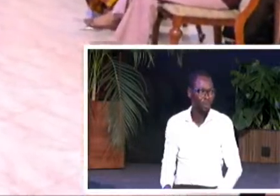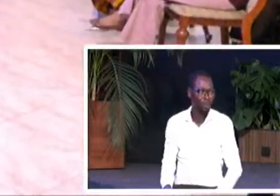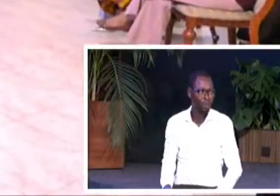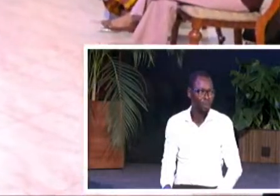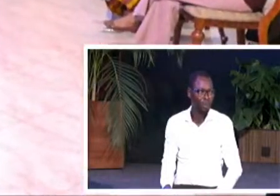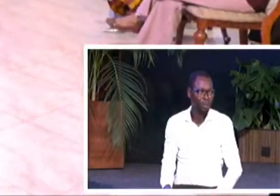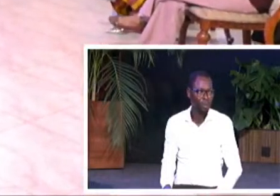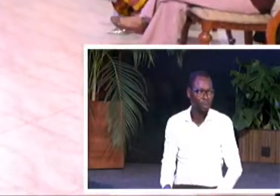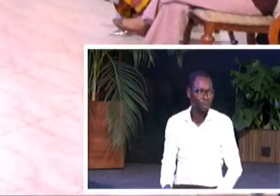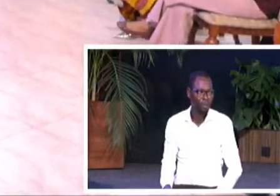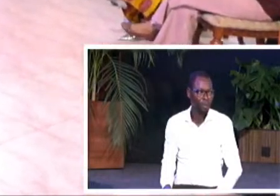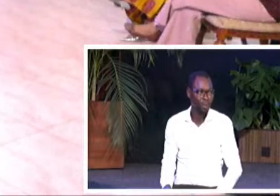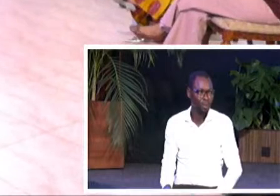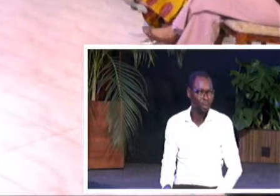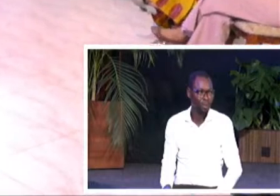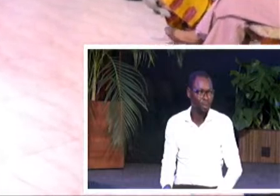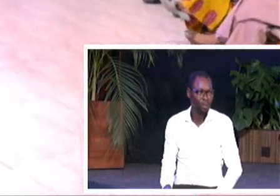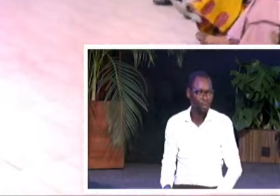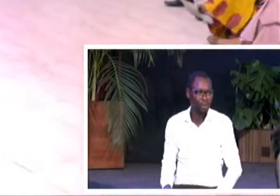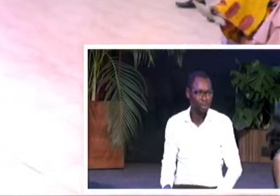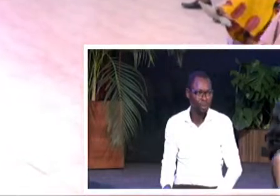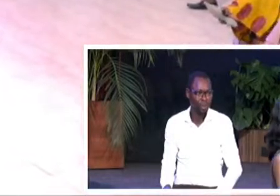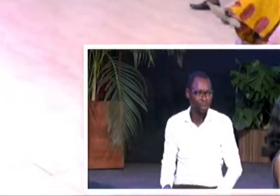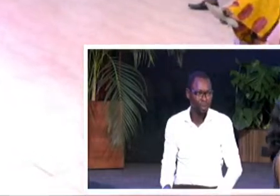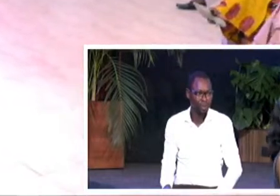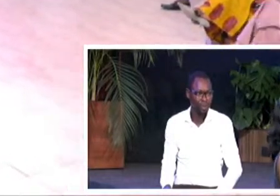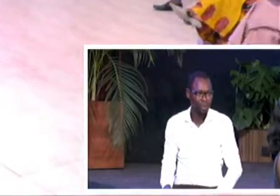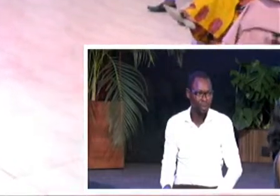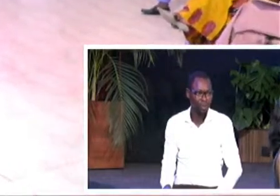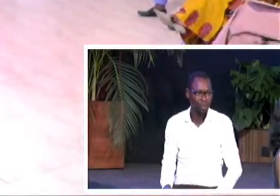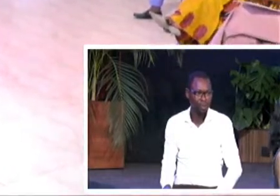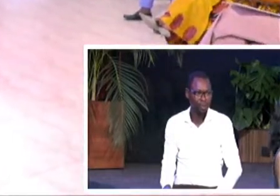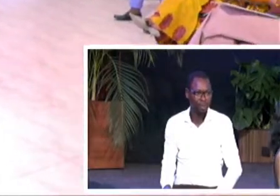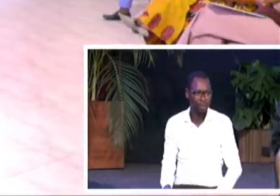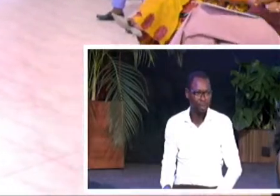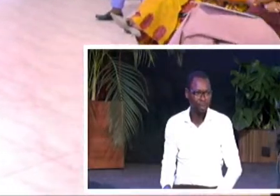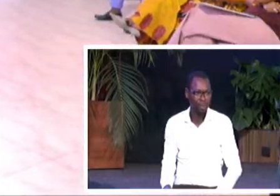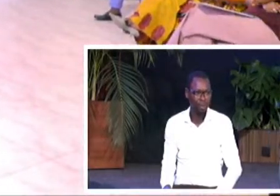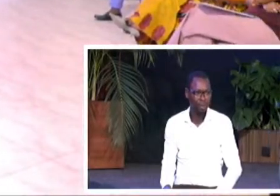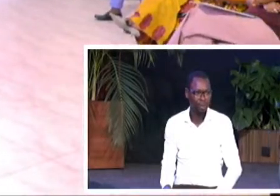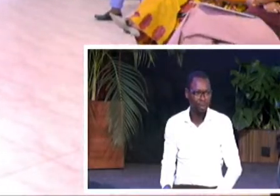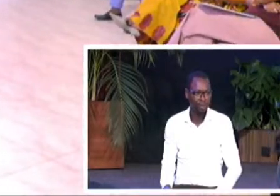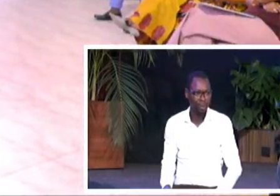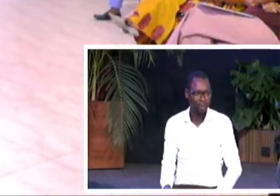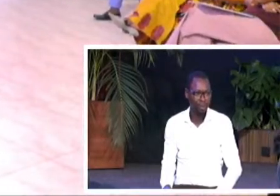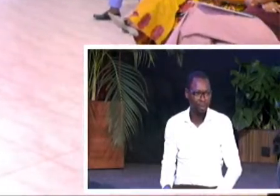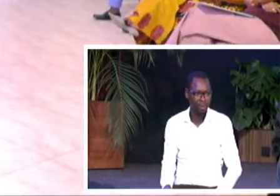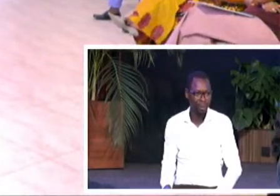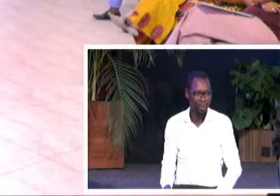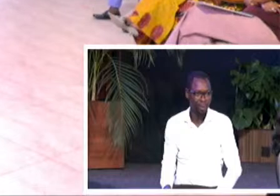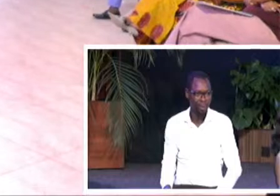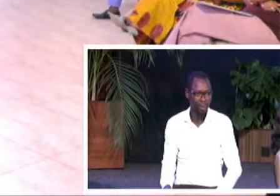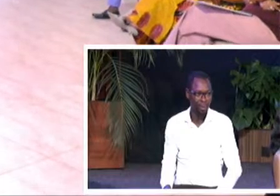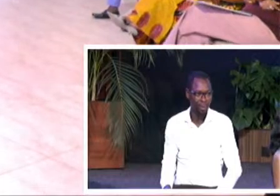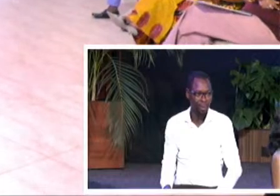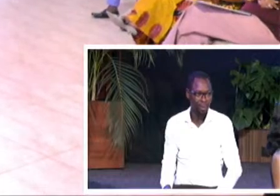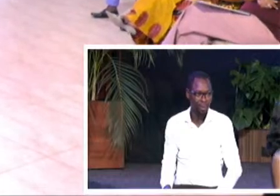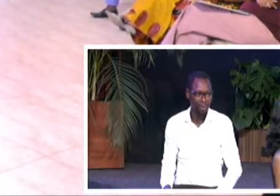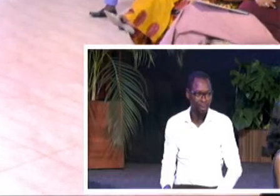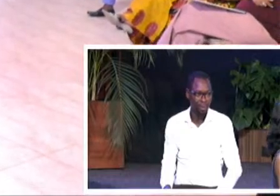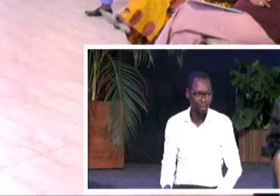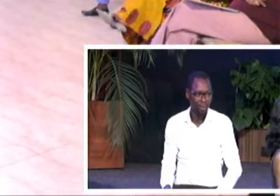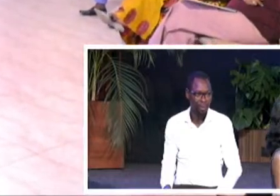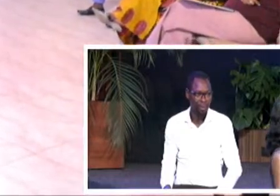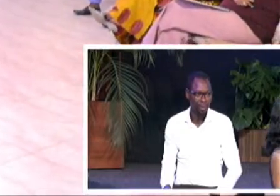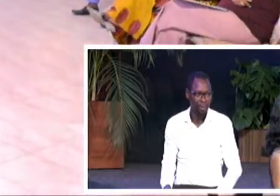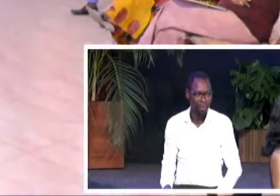How do you do it? Oh my goodness. Hey, Jeremiah, come and stand by your wife. It's your birthday today. I mean, we